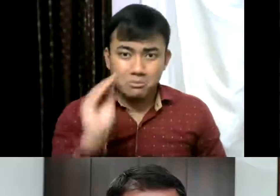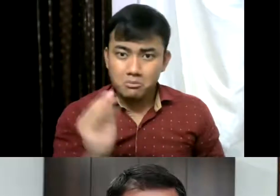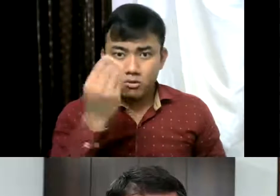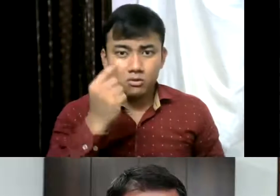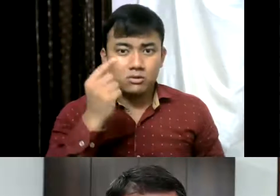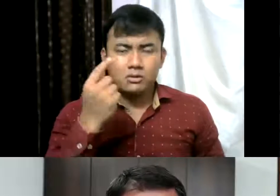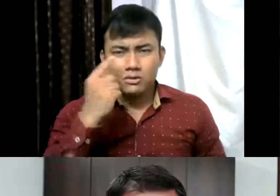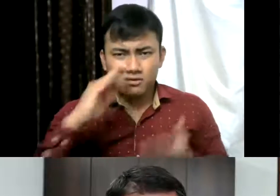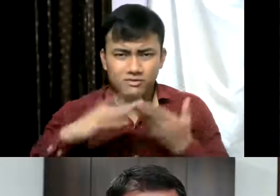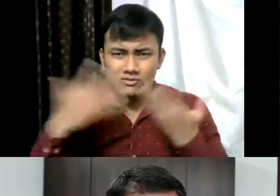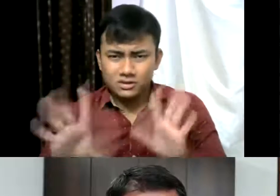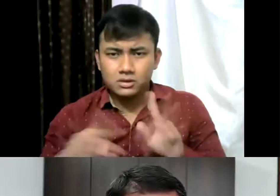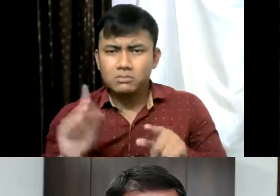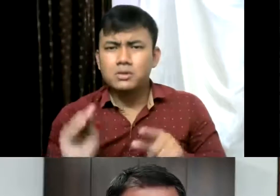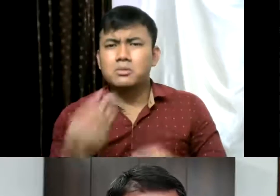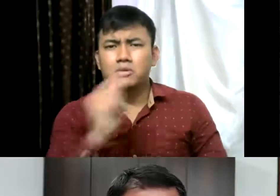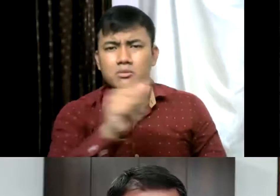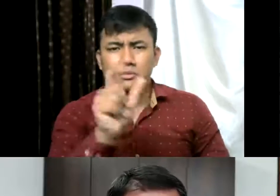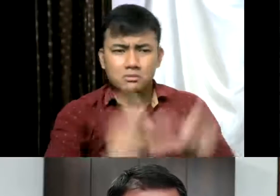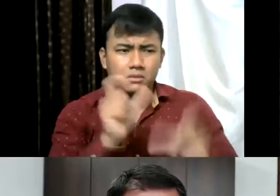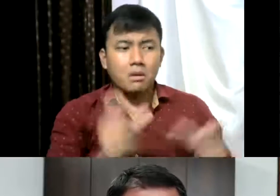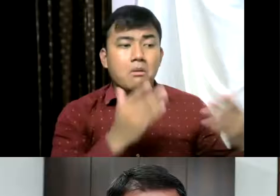metro compartment